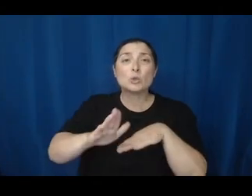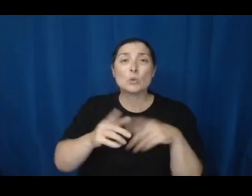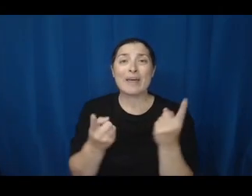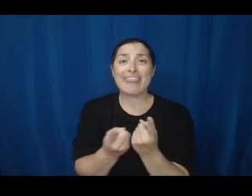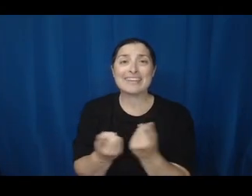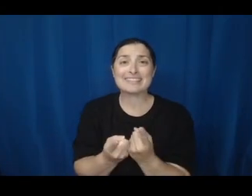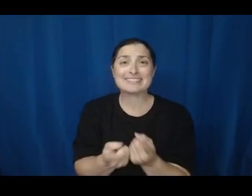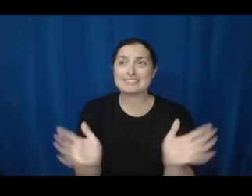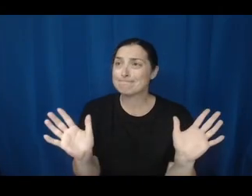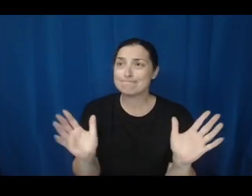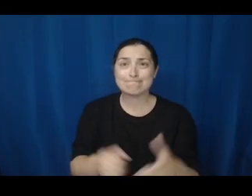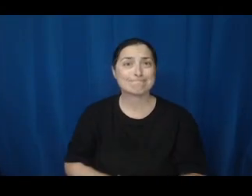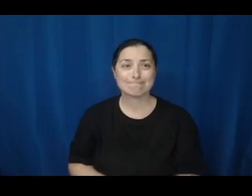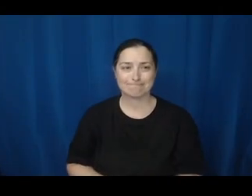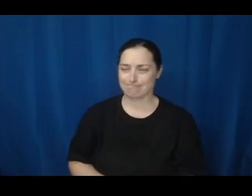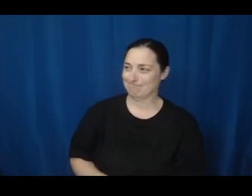what?